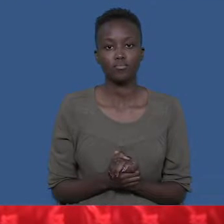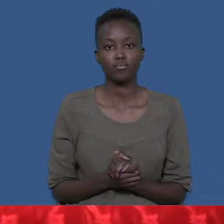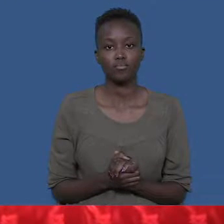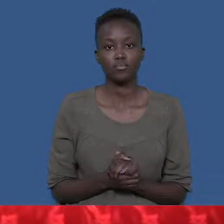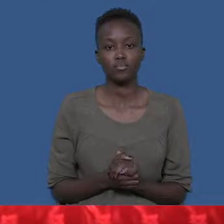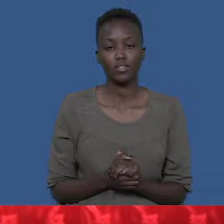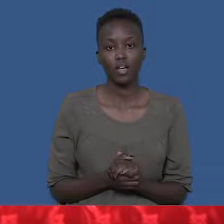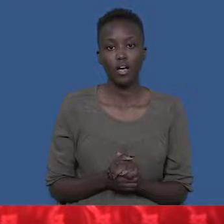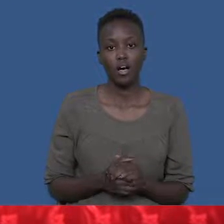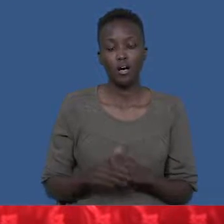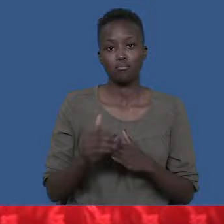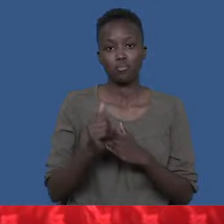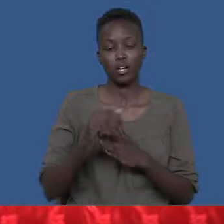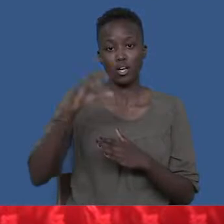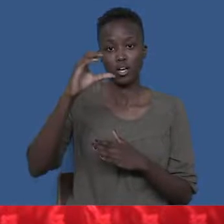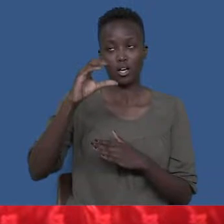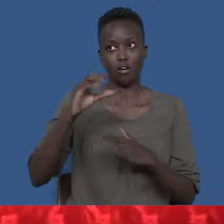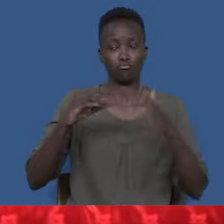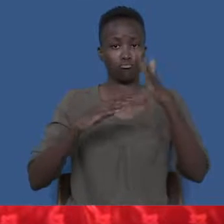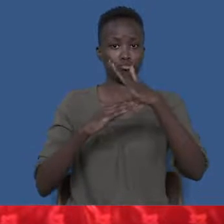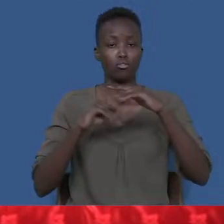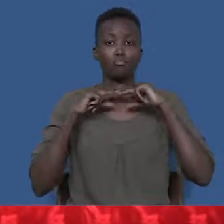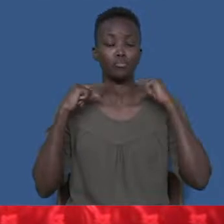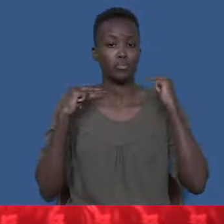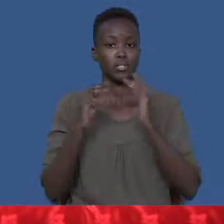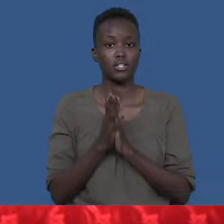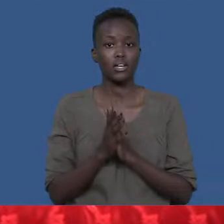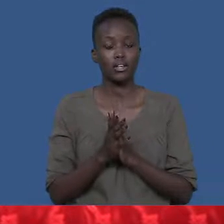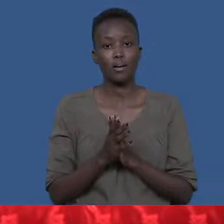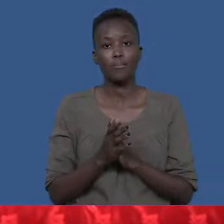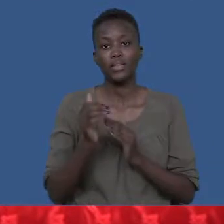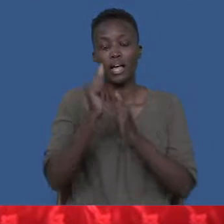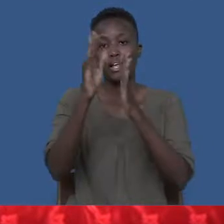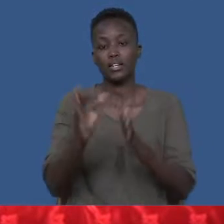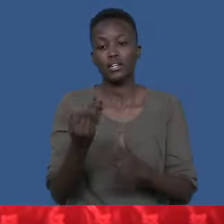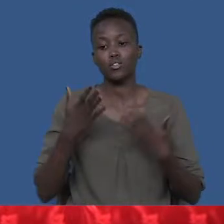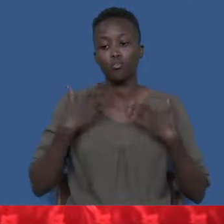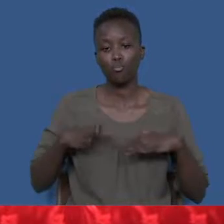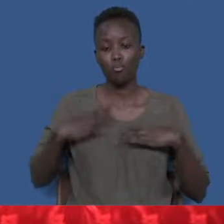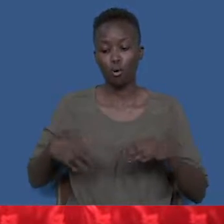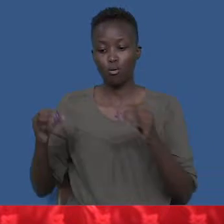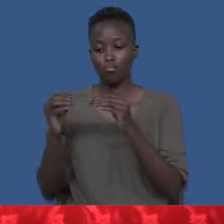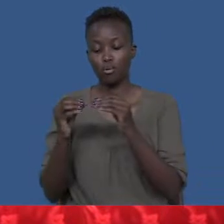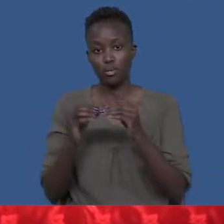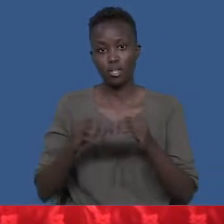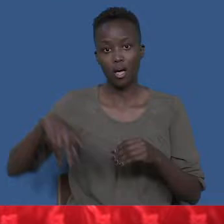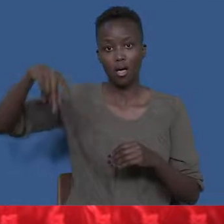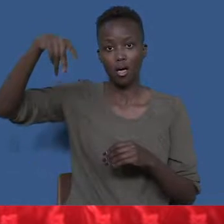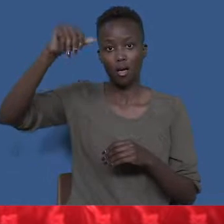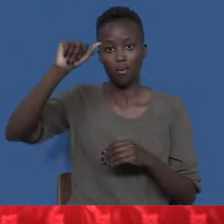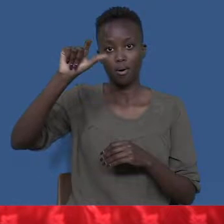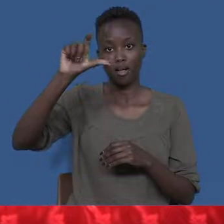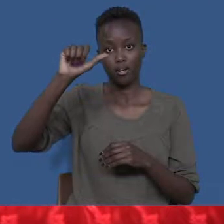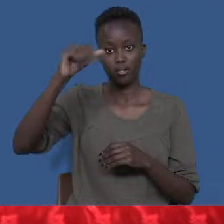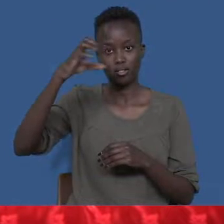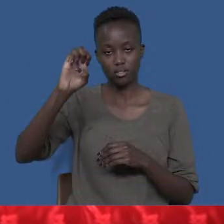"Then the chief priests and the elders of the people assembled in the palace of the